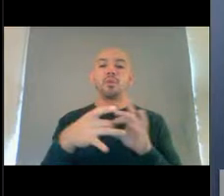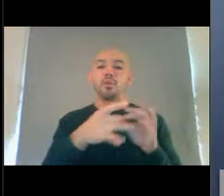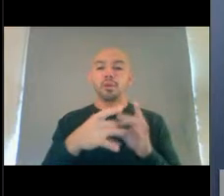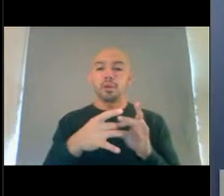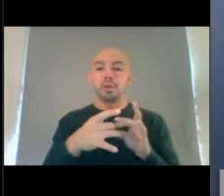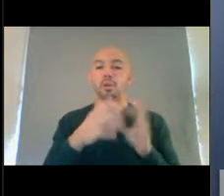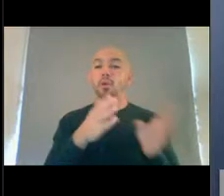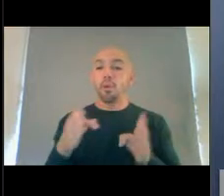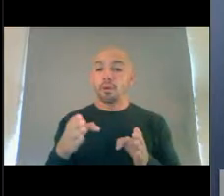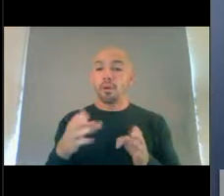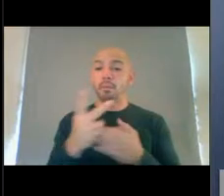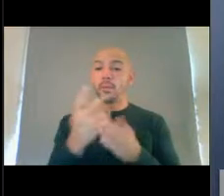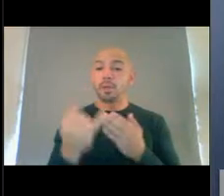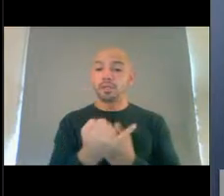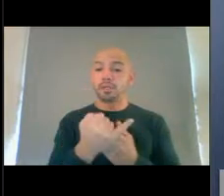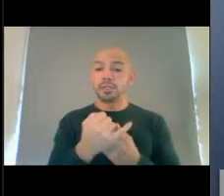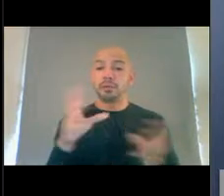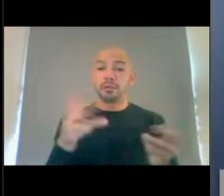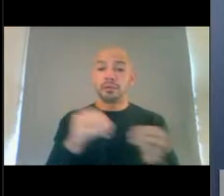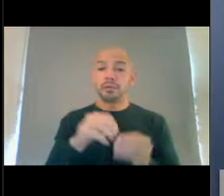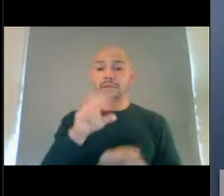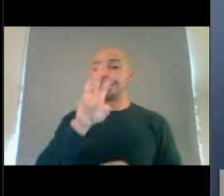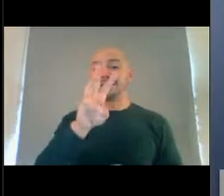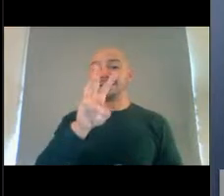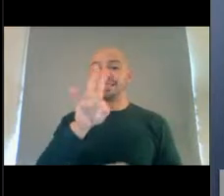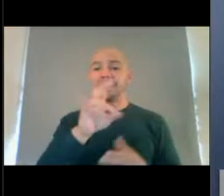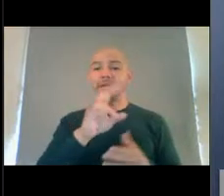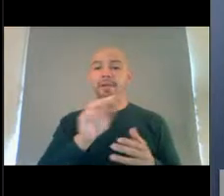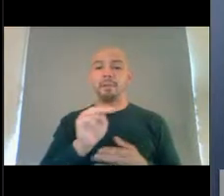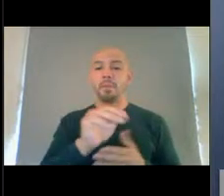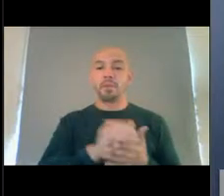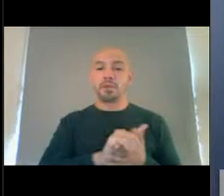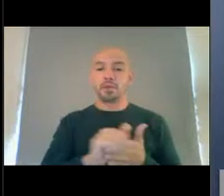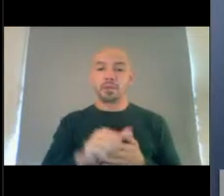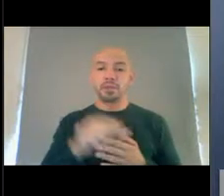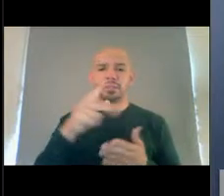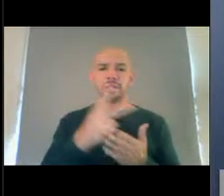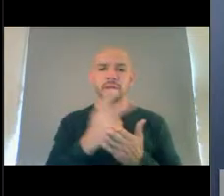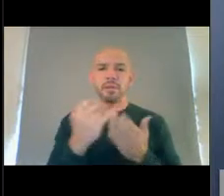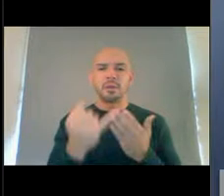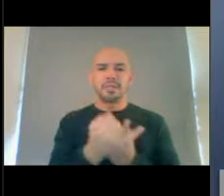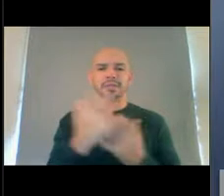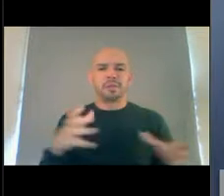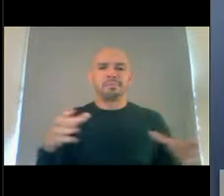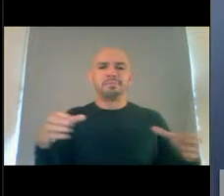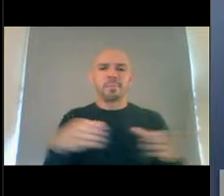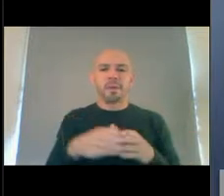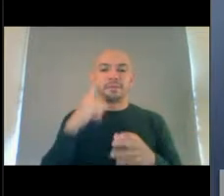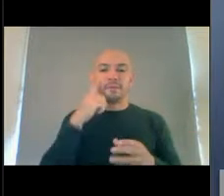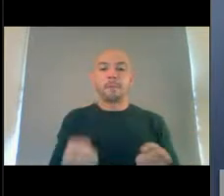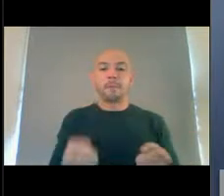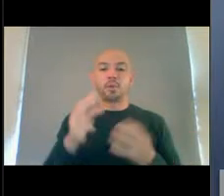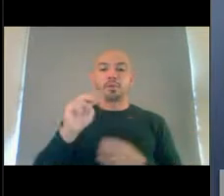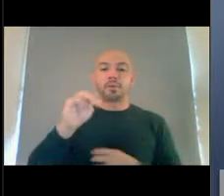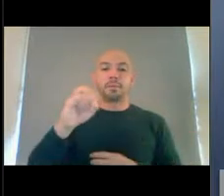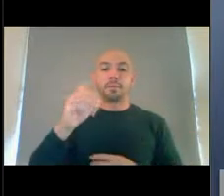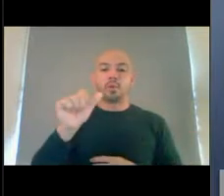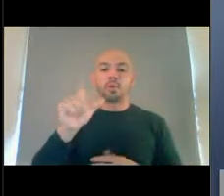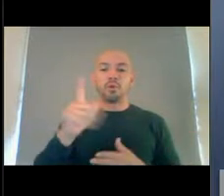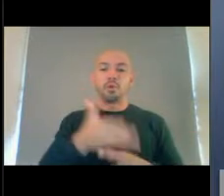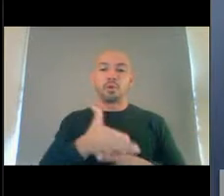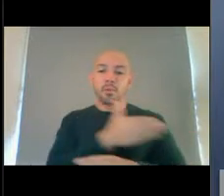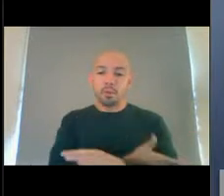multimodal improvements which will result in light rail station modernization new bicycle and pedestrian facilities serving the watt